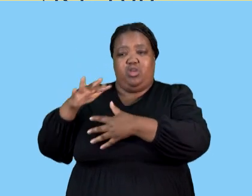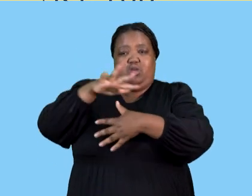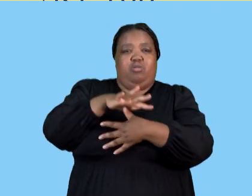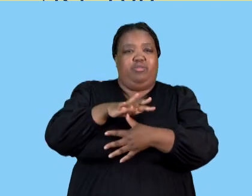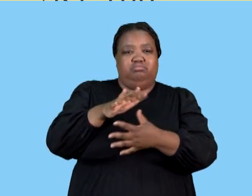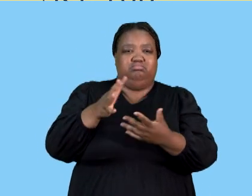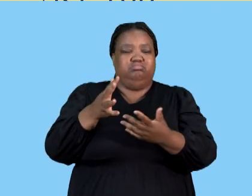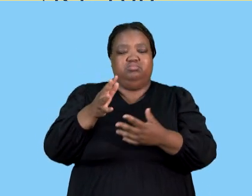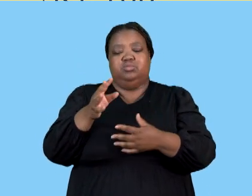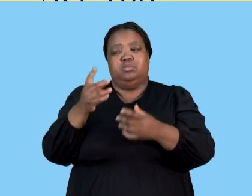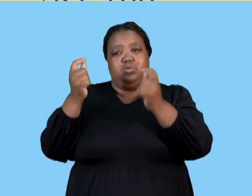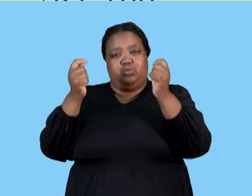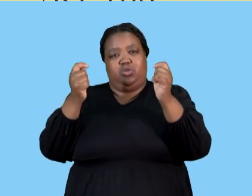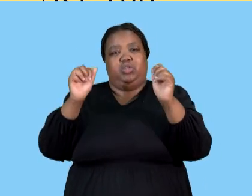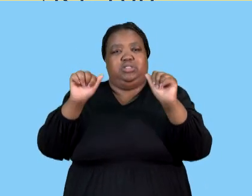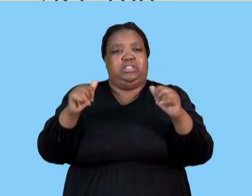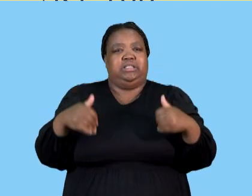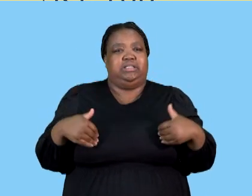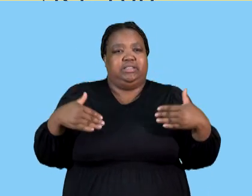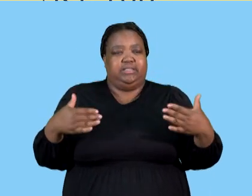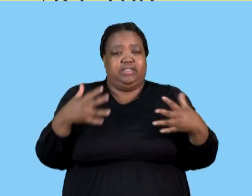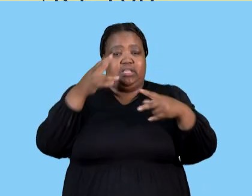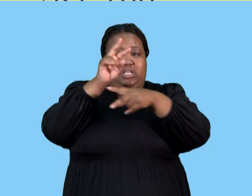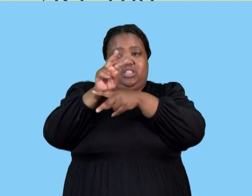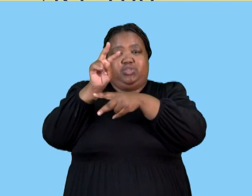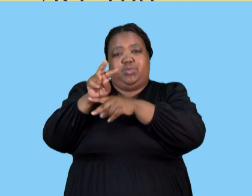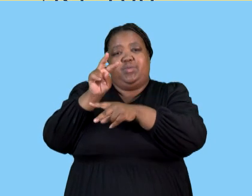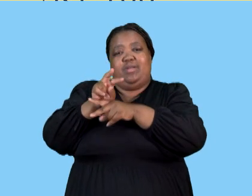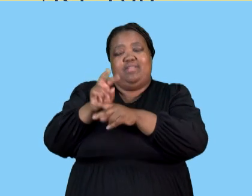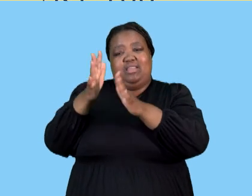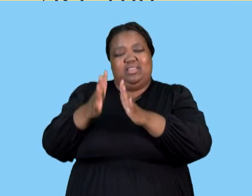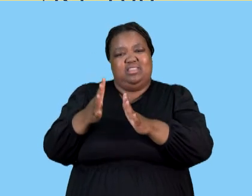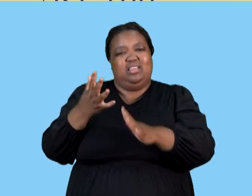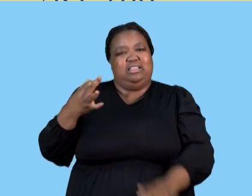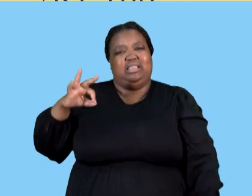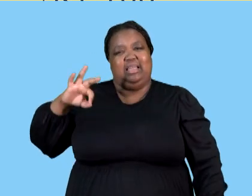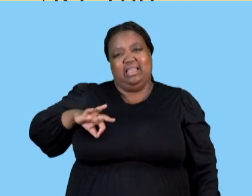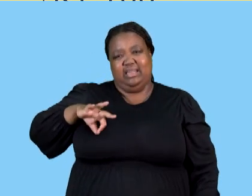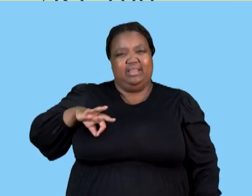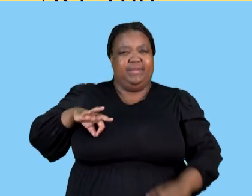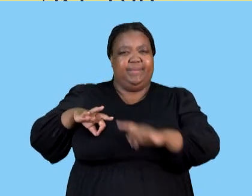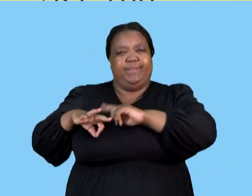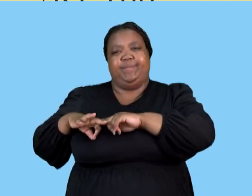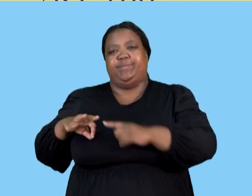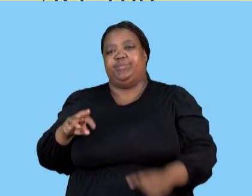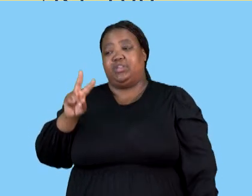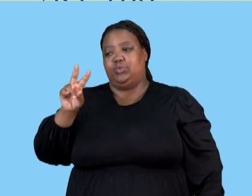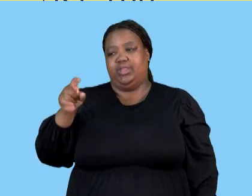So to begin with, we start with the supervisor's salary. There it